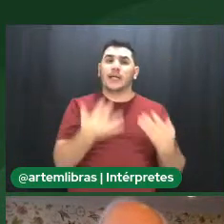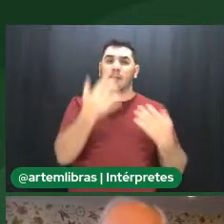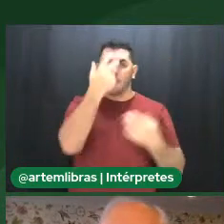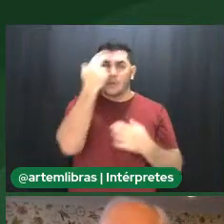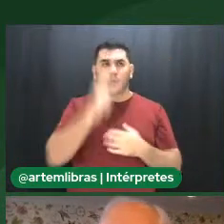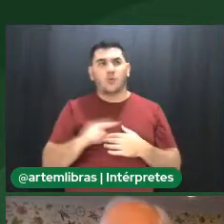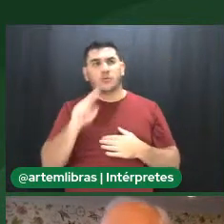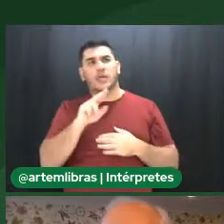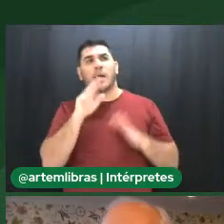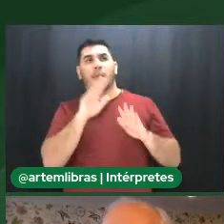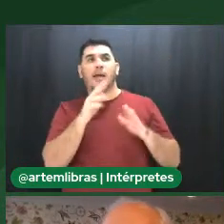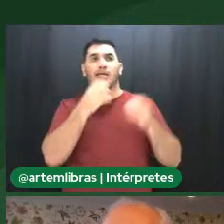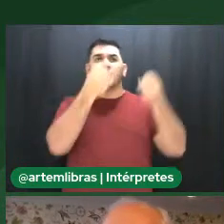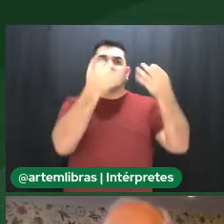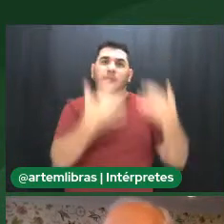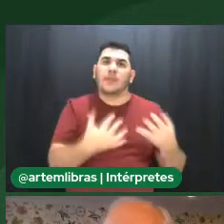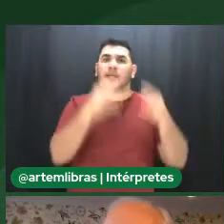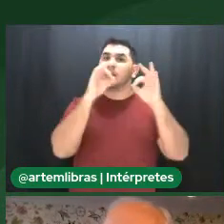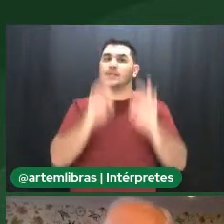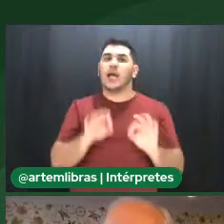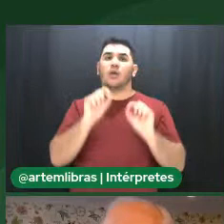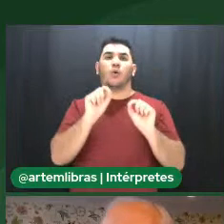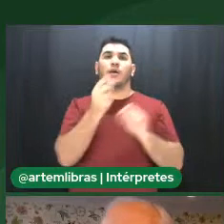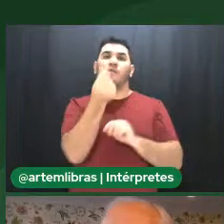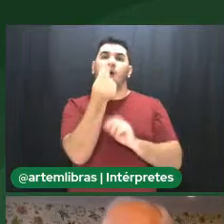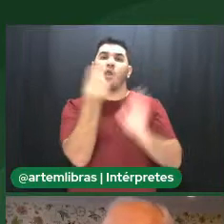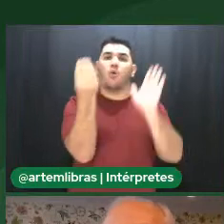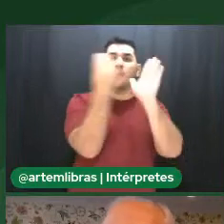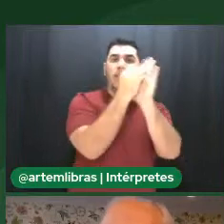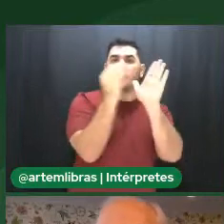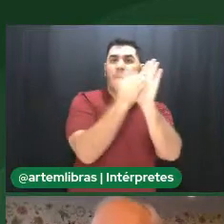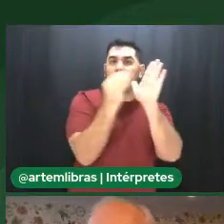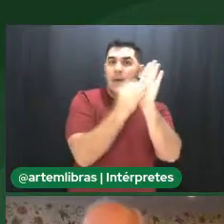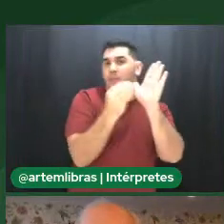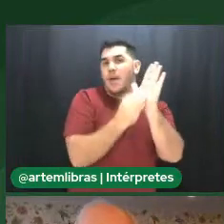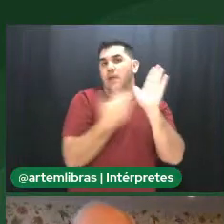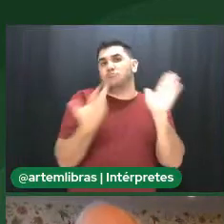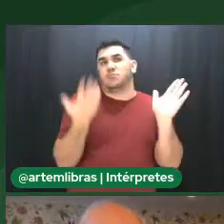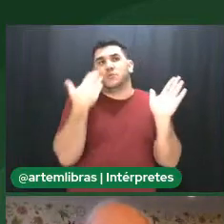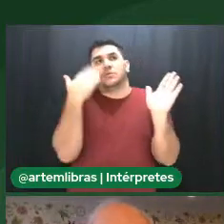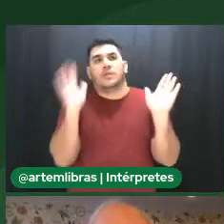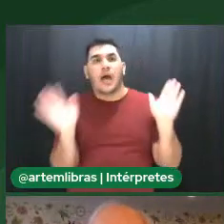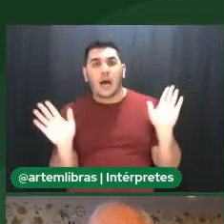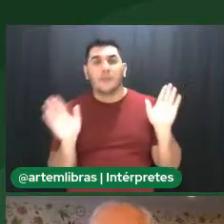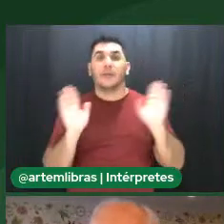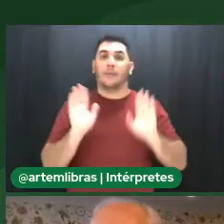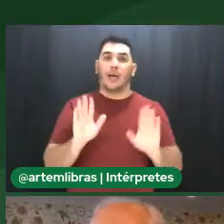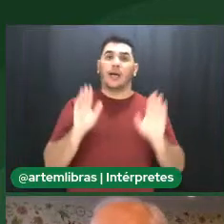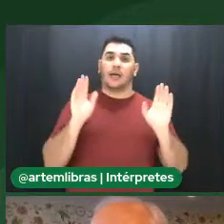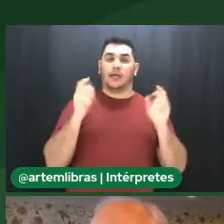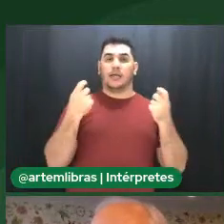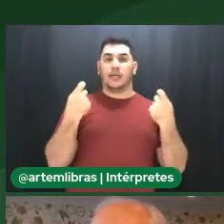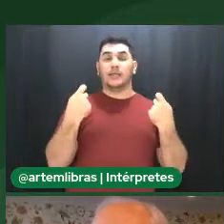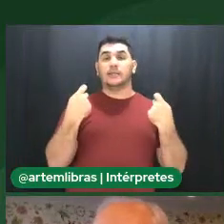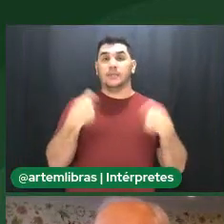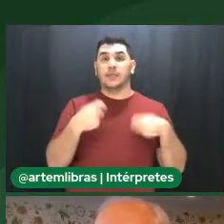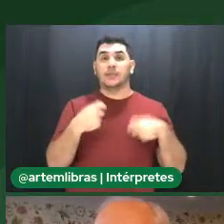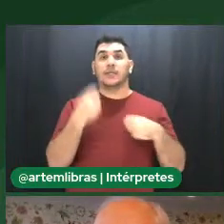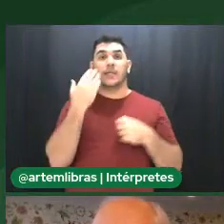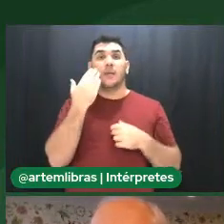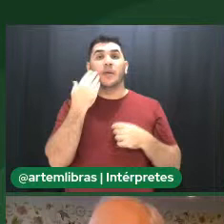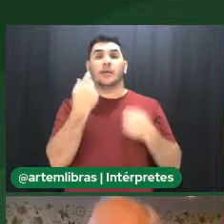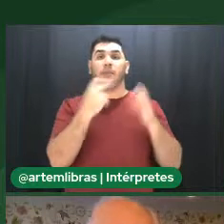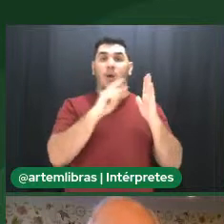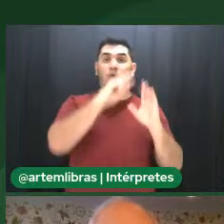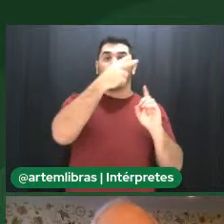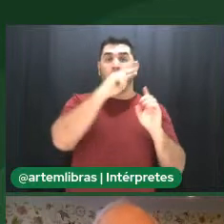how much you need to reduce your mortgage request, how much you need to increase your household income, or how